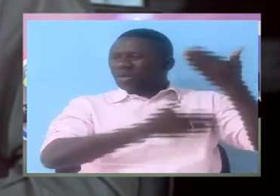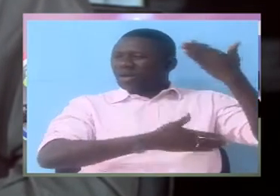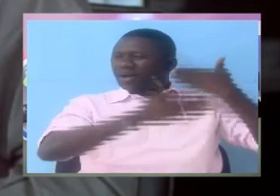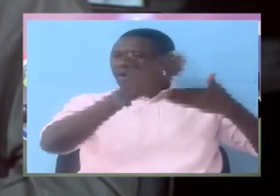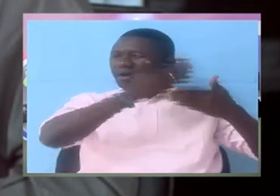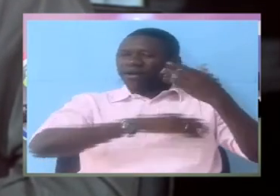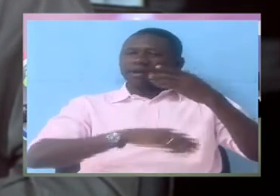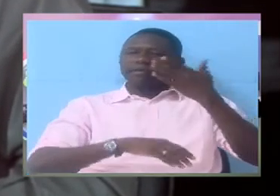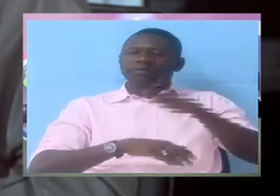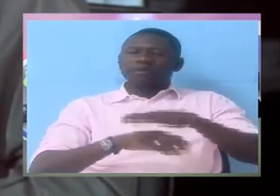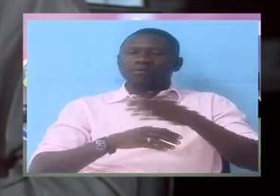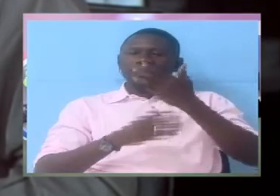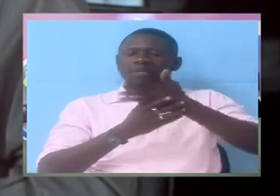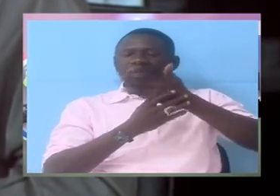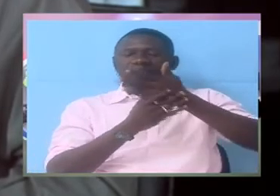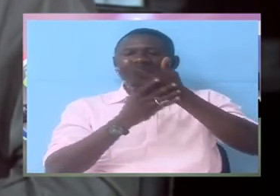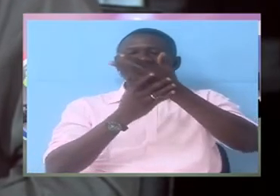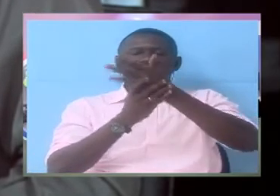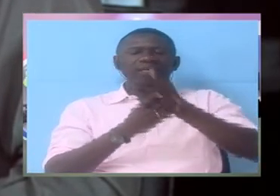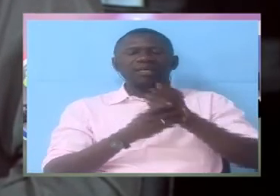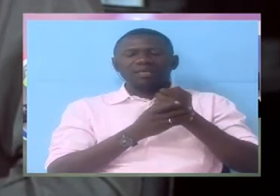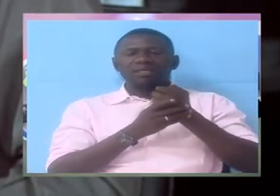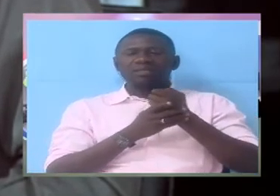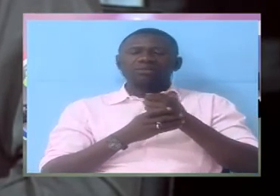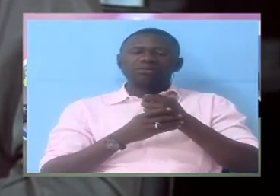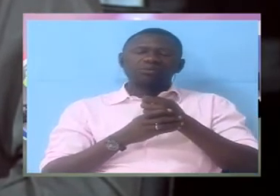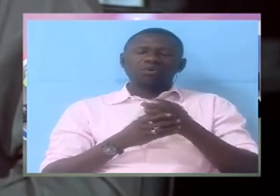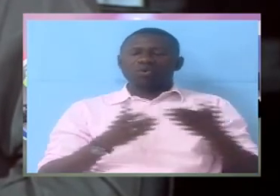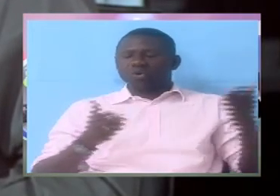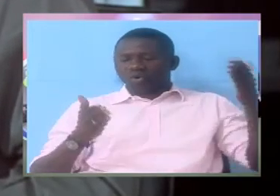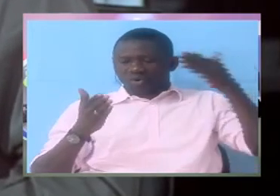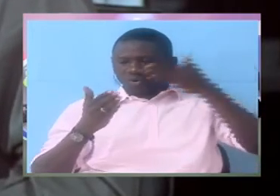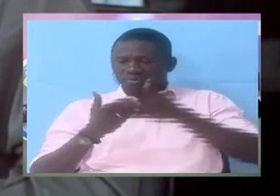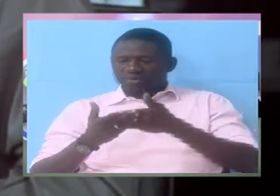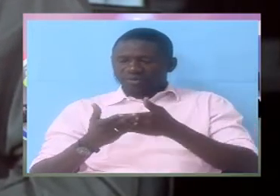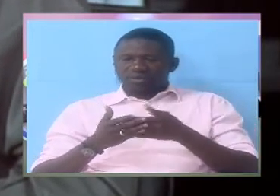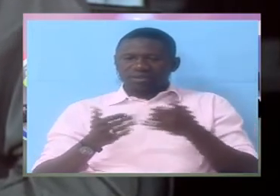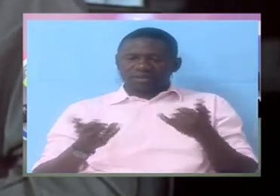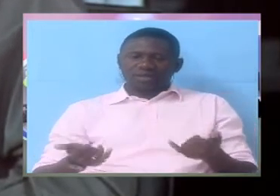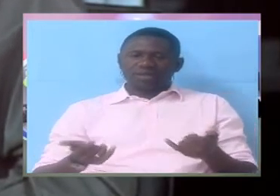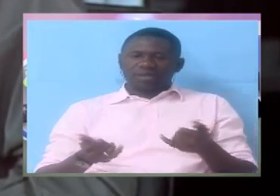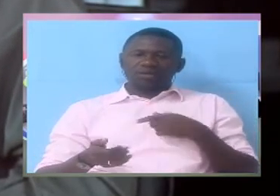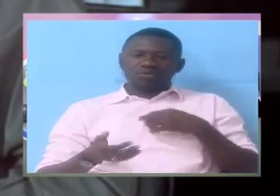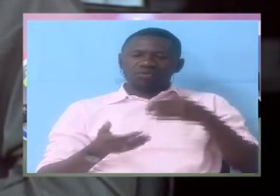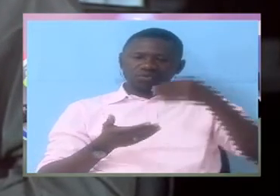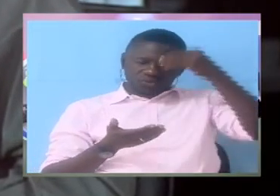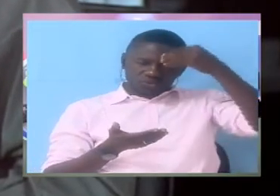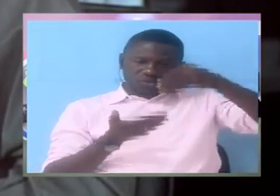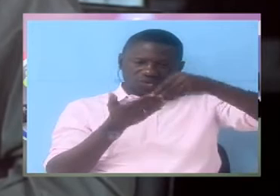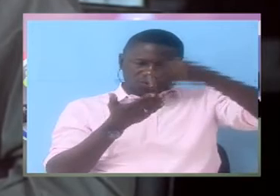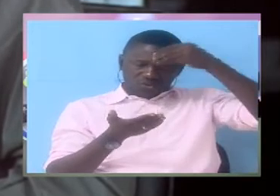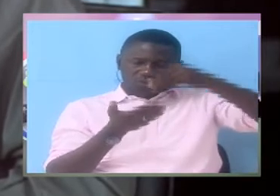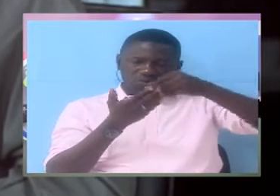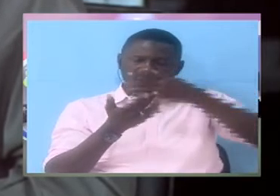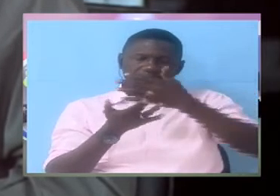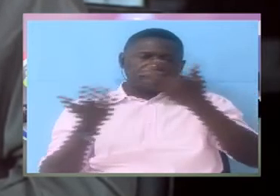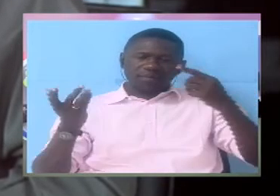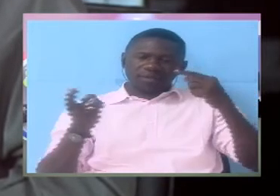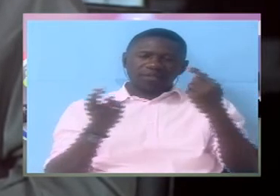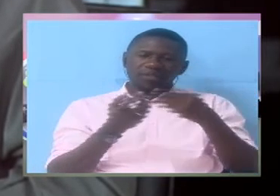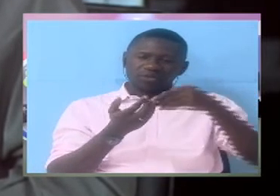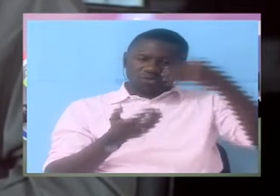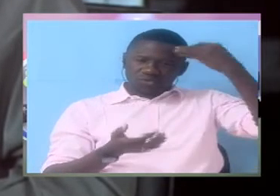1980 something or at least 1990 nyolu kajina mfosai ngoto and we karan jamake elon di saharin jamale